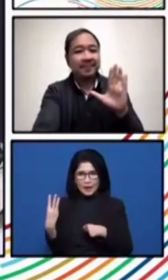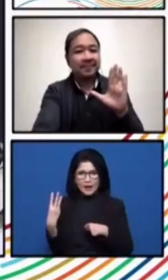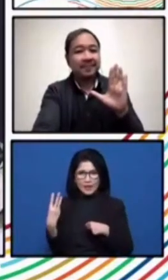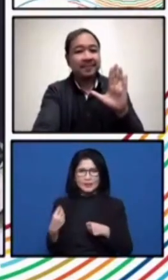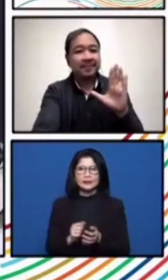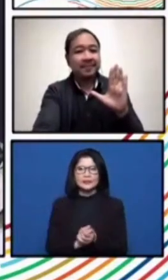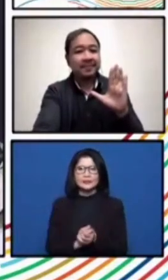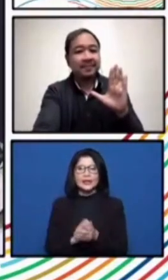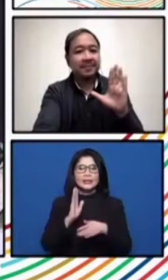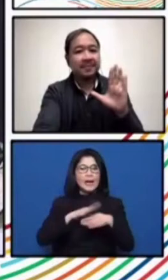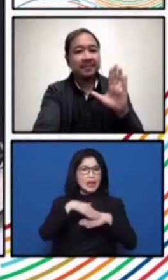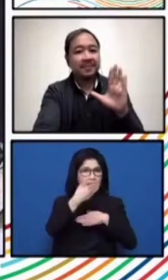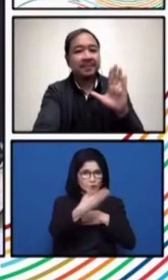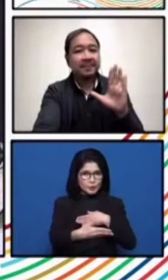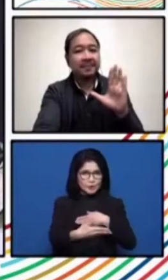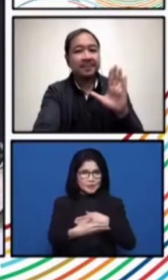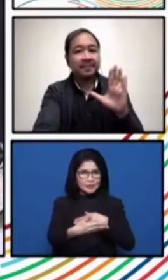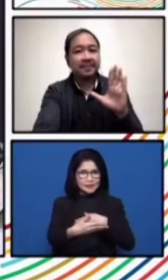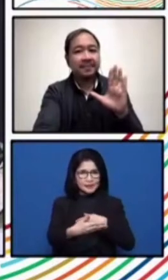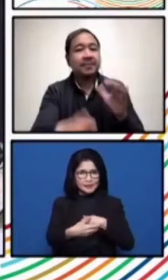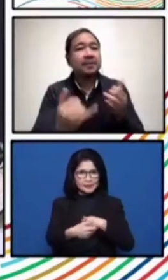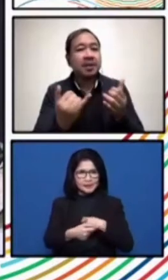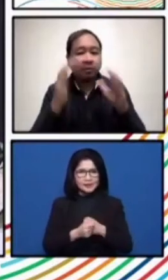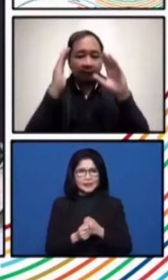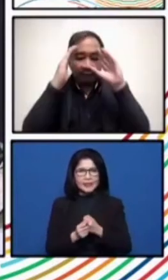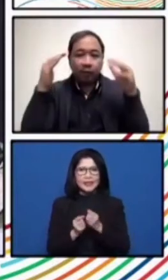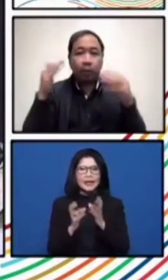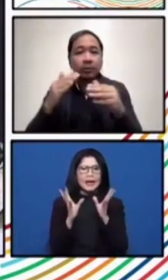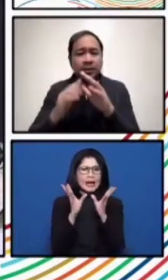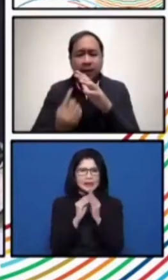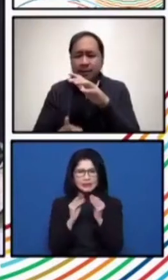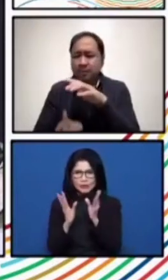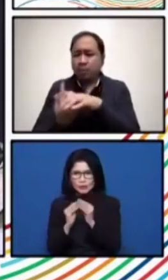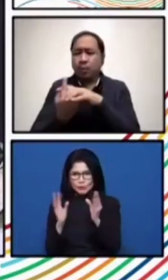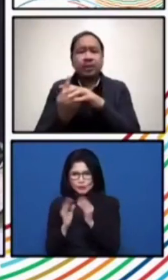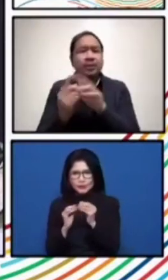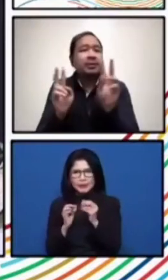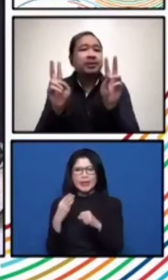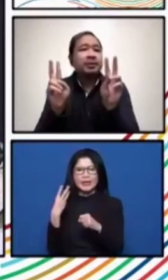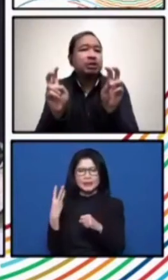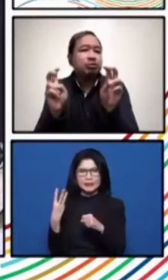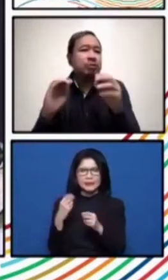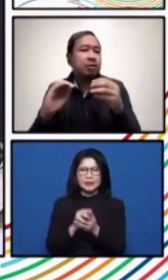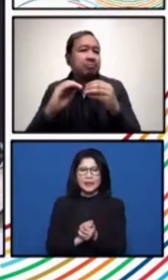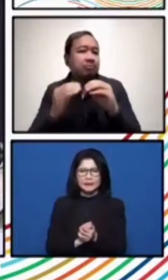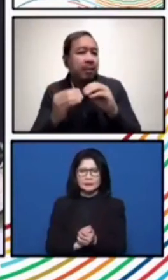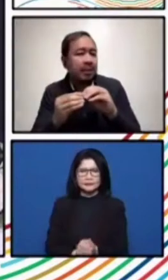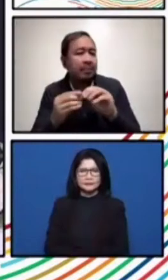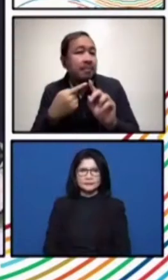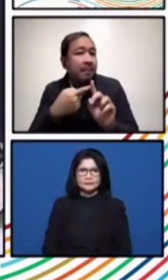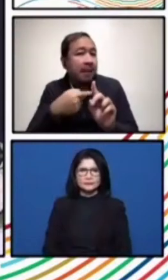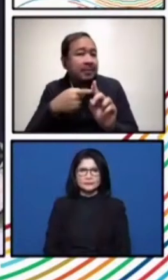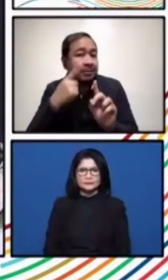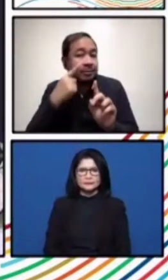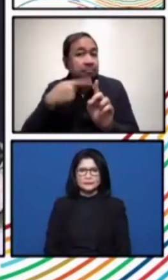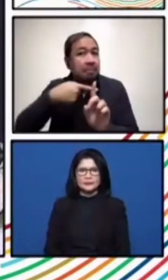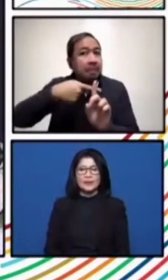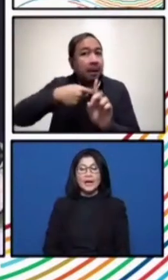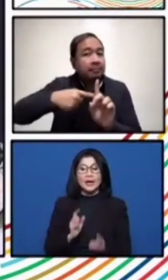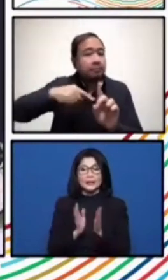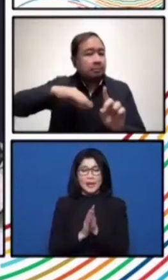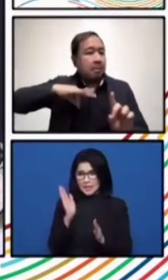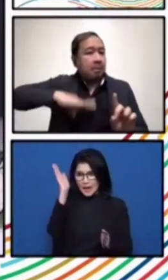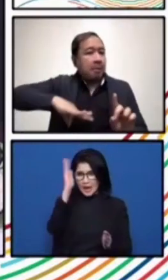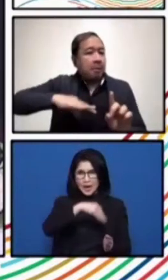3 emerging issues and opportunities again this round table will feature a panel discussion